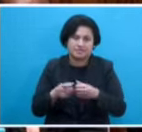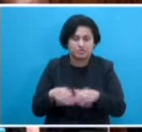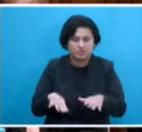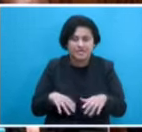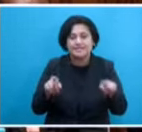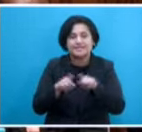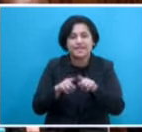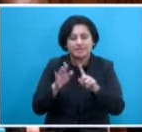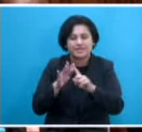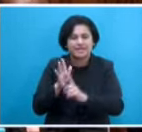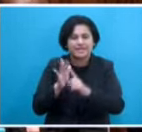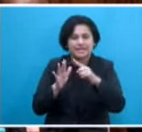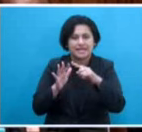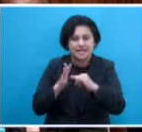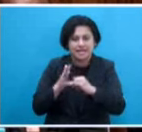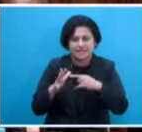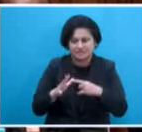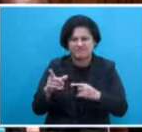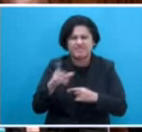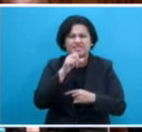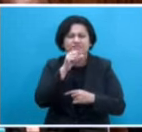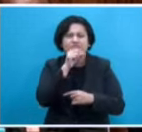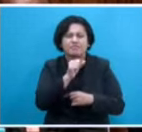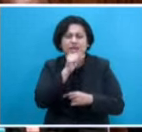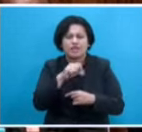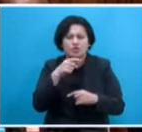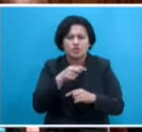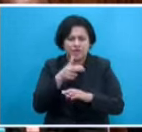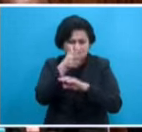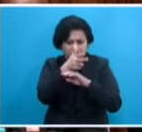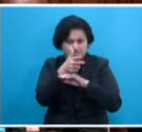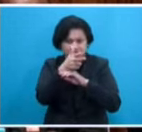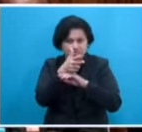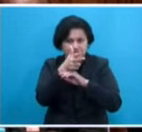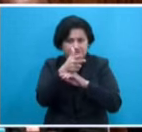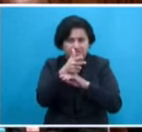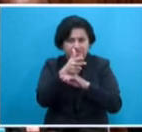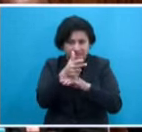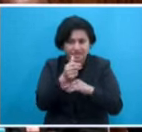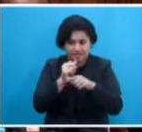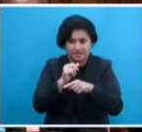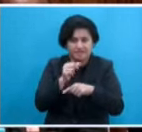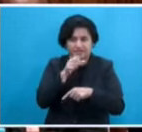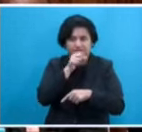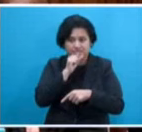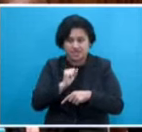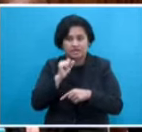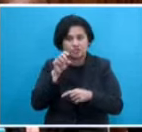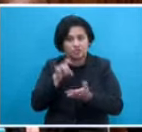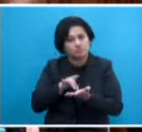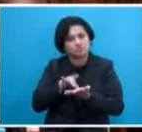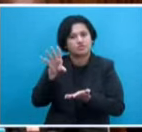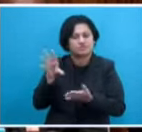Ilyasa Raindunduva, that former Parliament staff, and his dear sick mother who's watching from home. And I acknowledge the strength they have